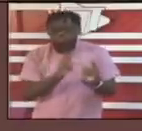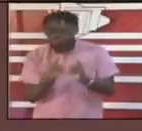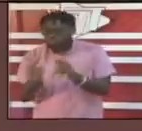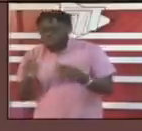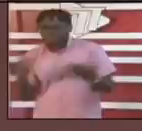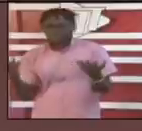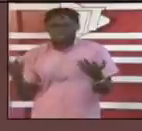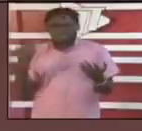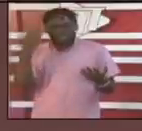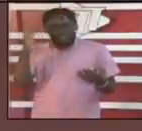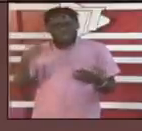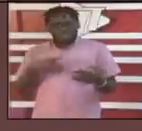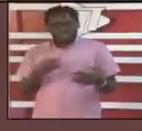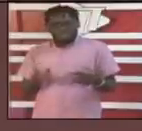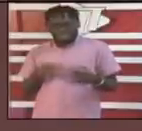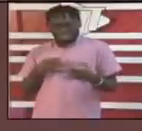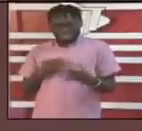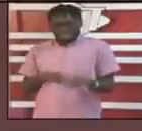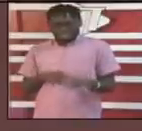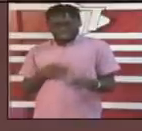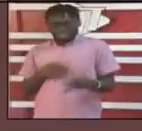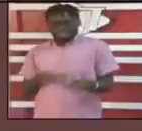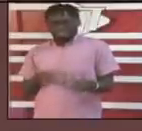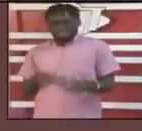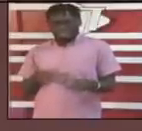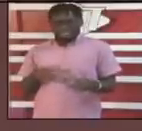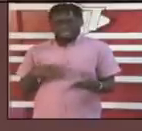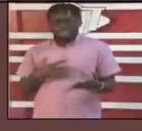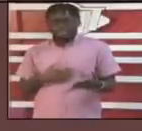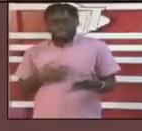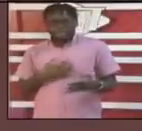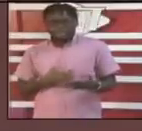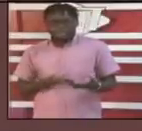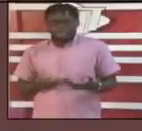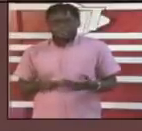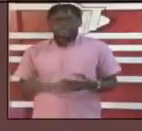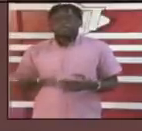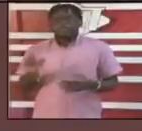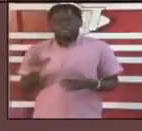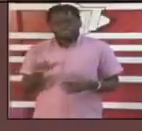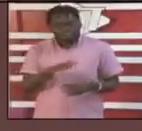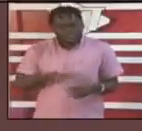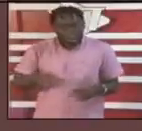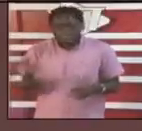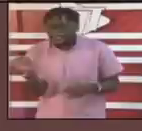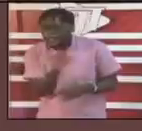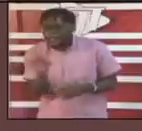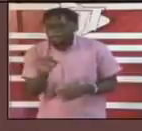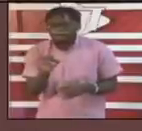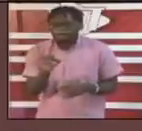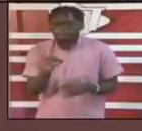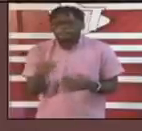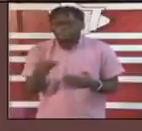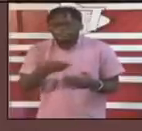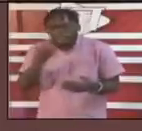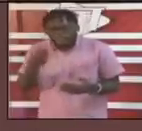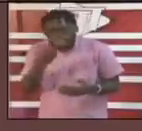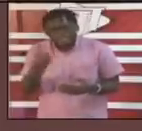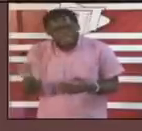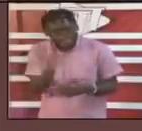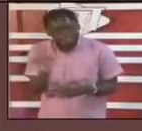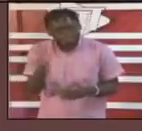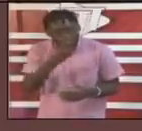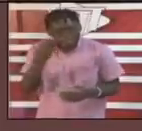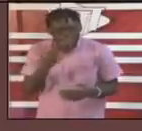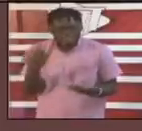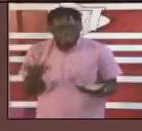Don't stand around by the school waiting to see what is happening. Take some time for yourself. Everything